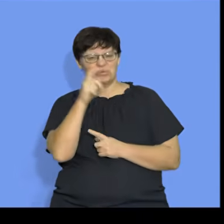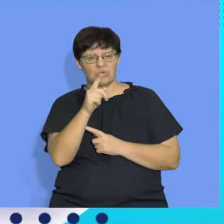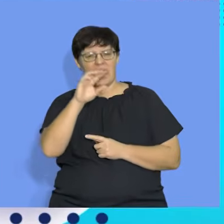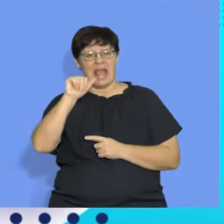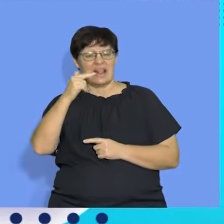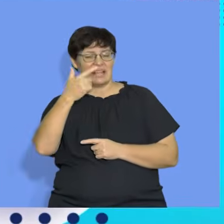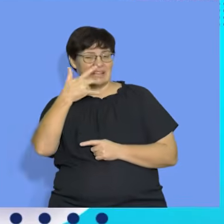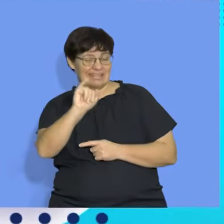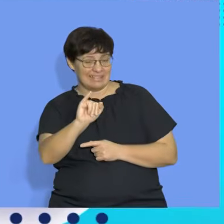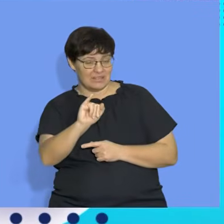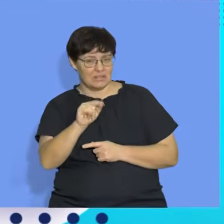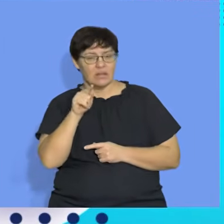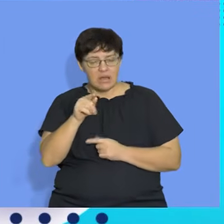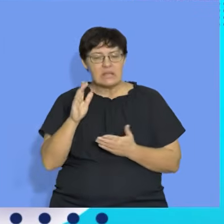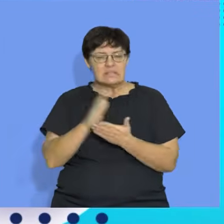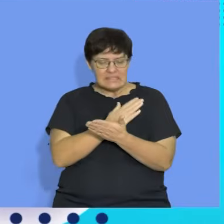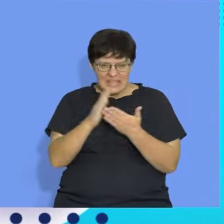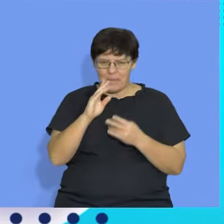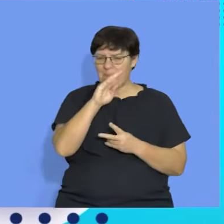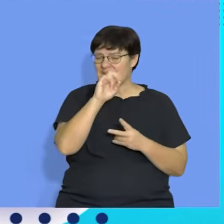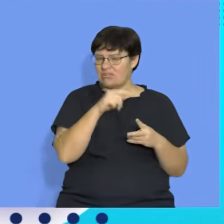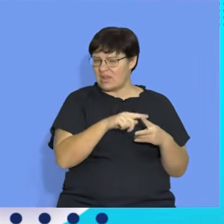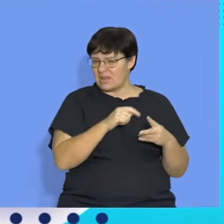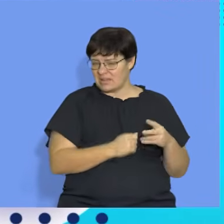do, and some bacteria,